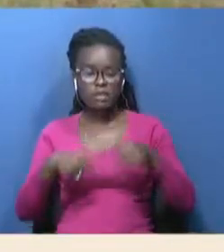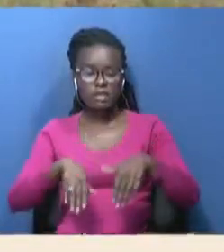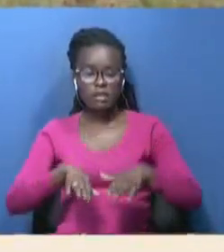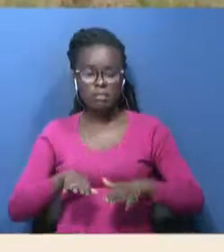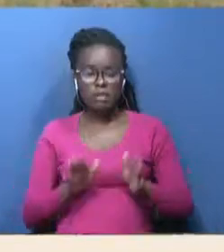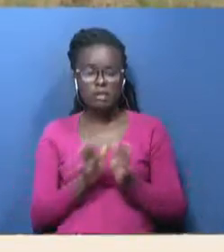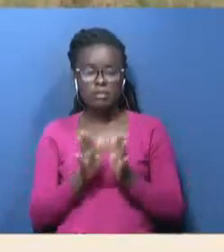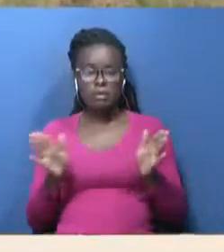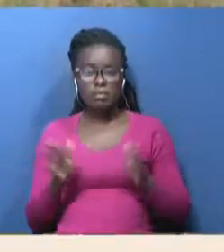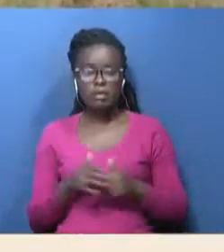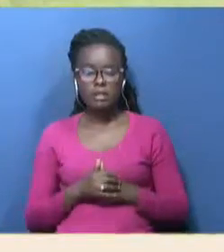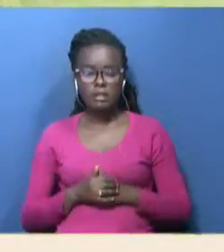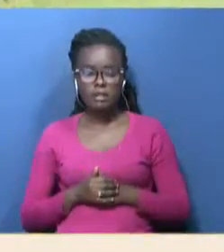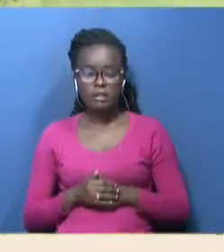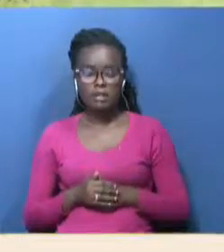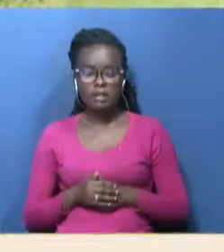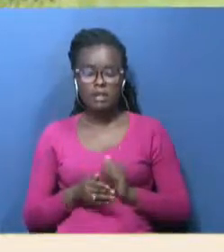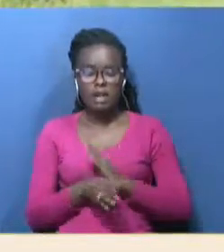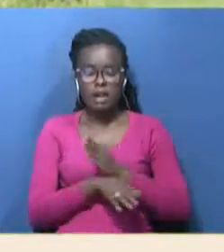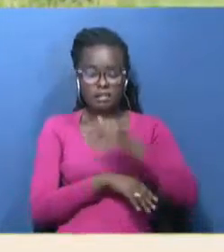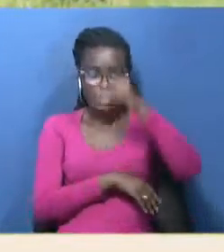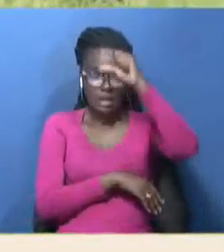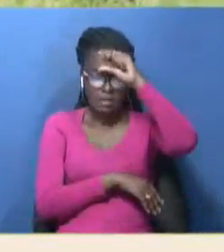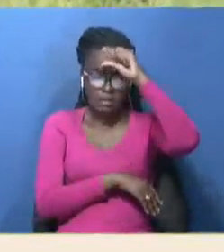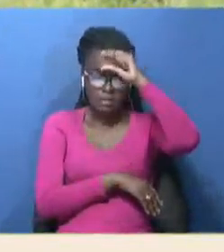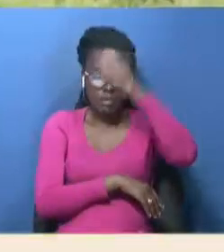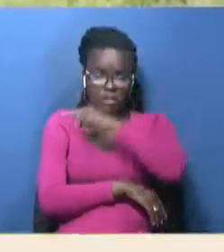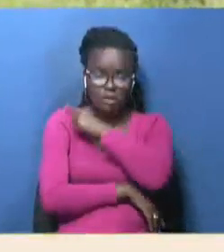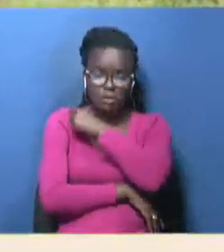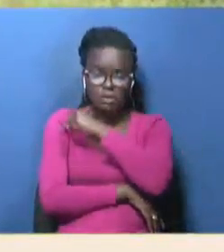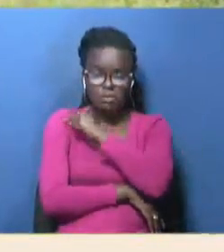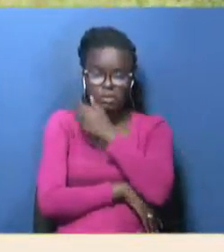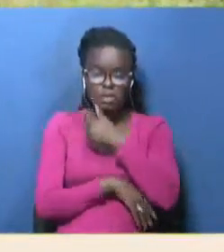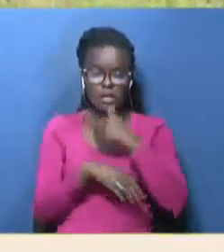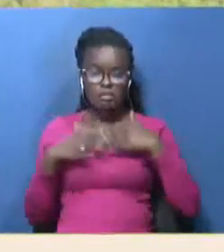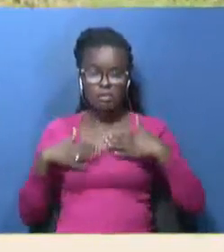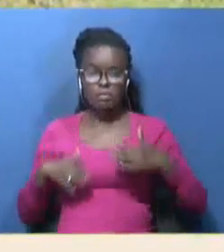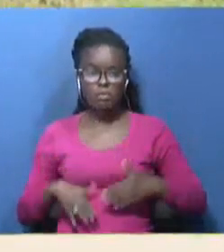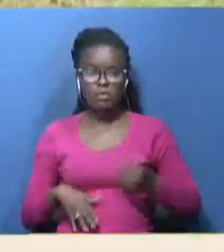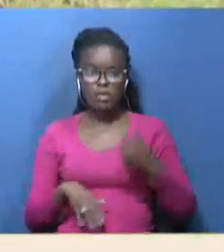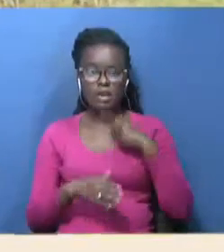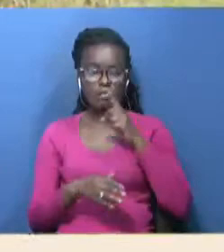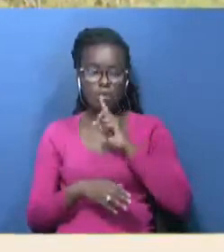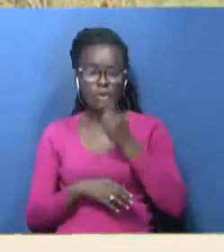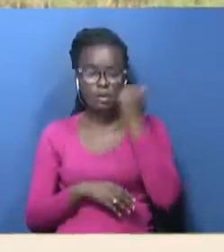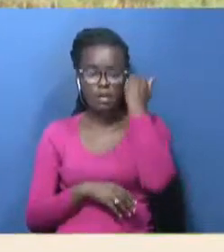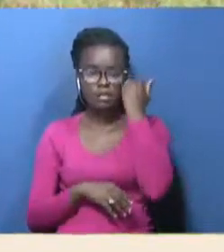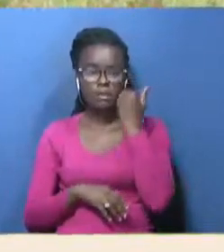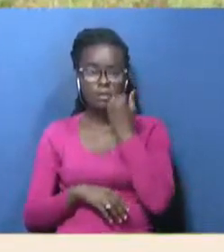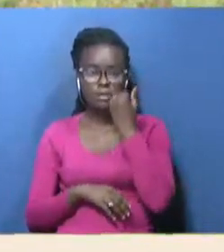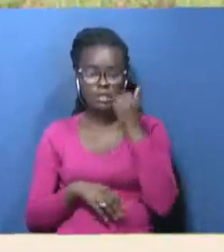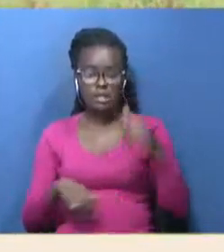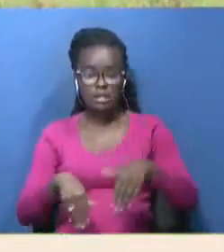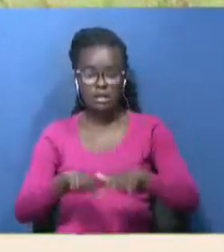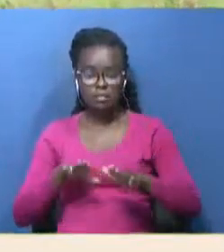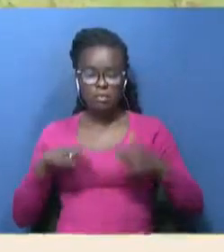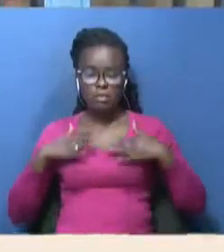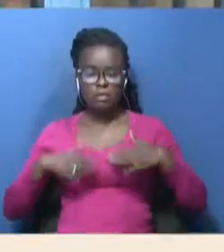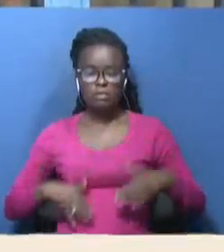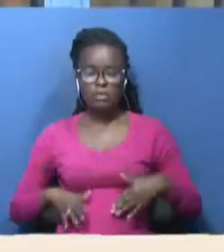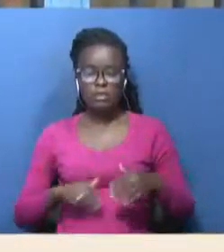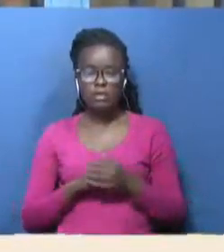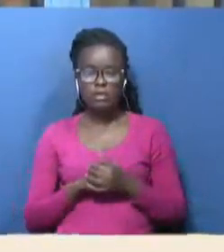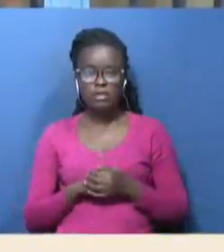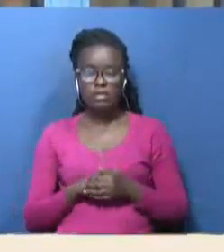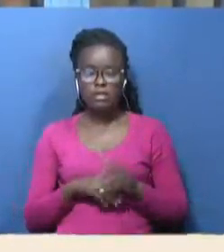ka mũingĩ thutha wa thirikari kana thibitari ũrĩa ũrĩ na mwĩrĩ ũyũ kwĩgwatĩra watho wa igoti wa gũthika mĩrĩ. After